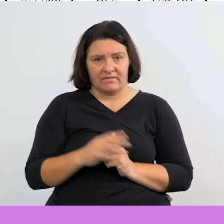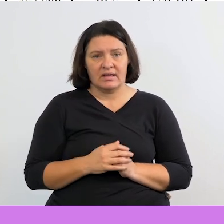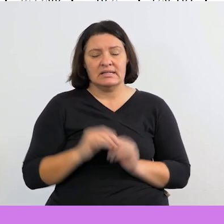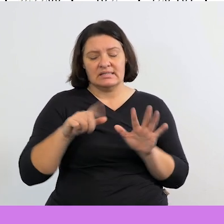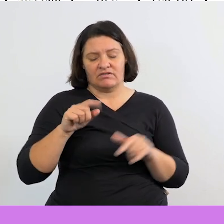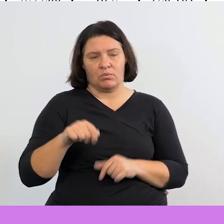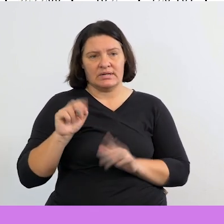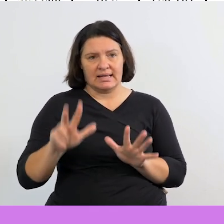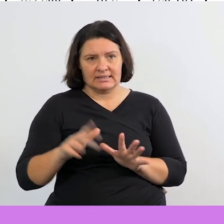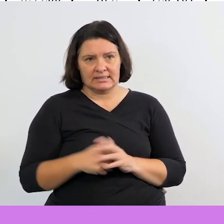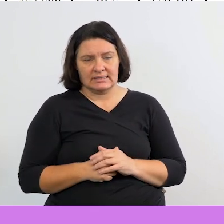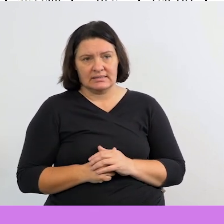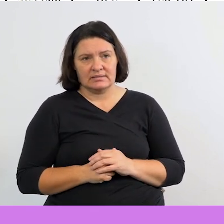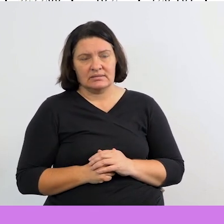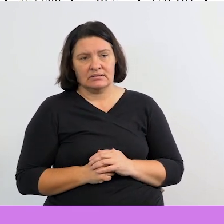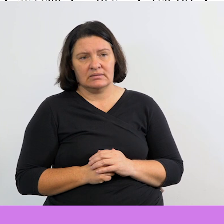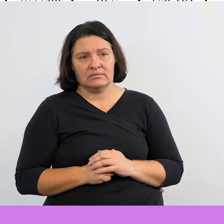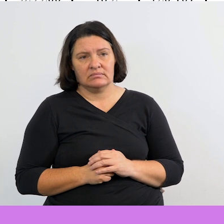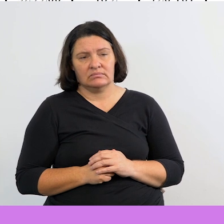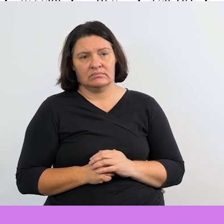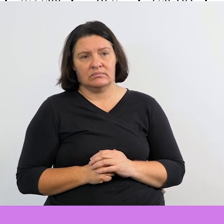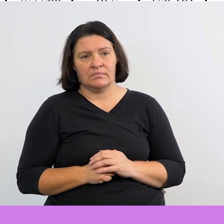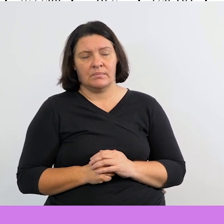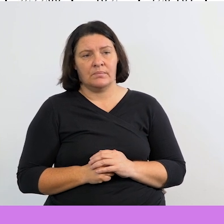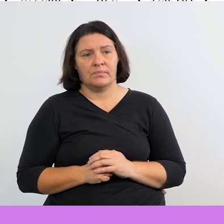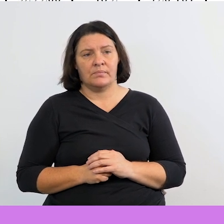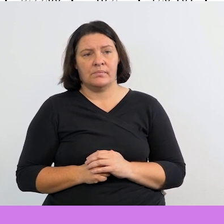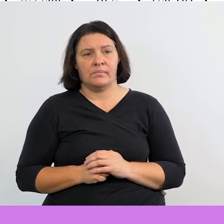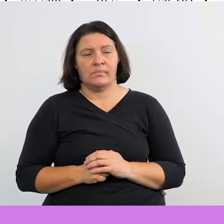was 17.8. So there is 17,